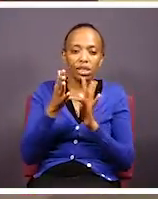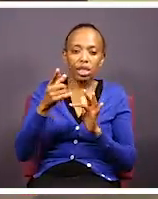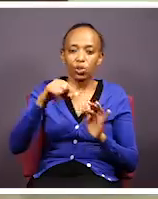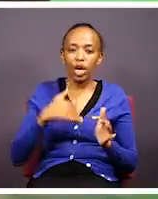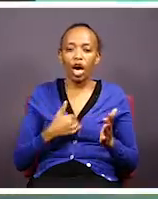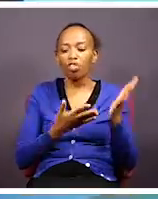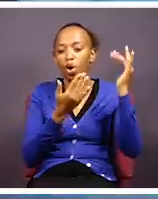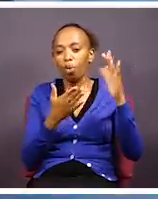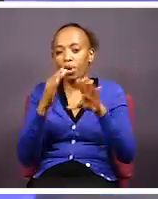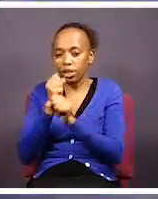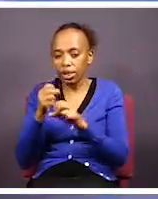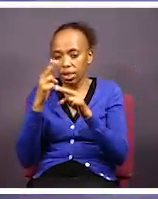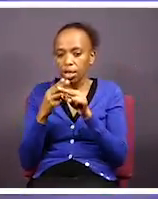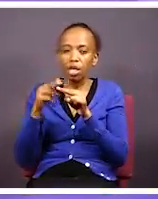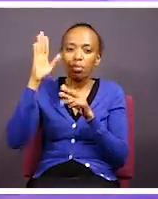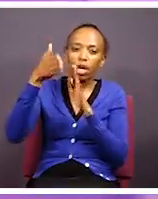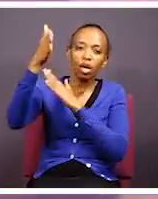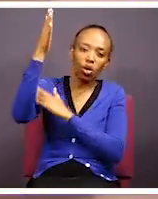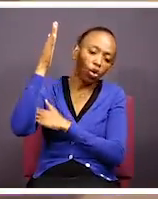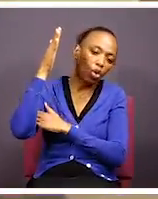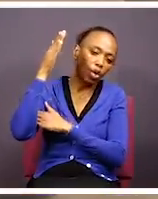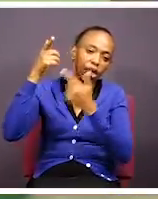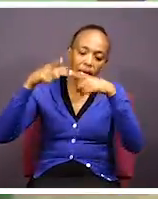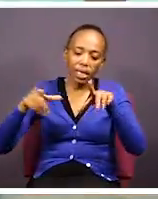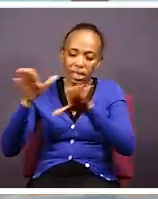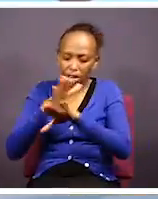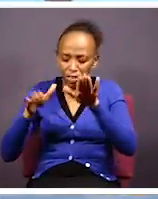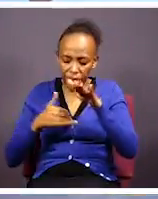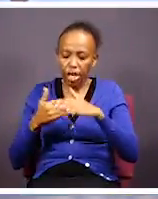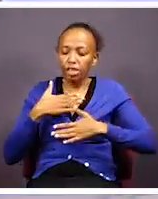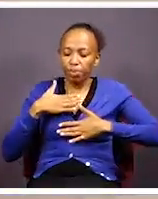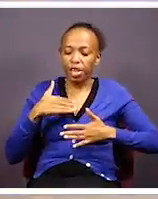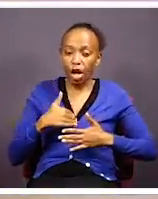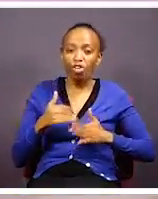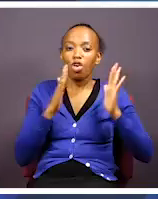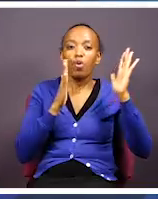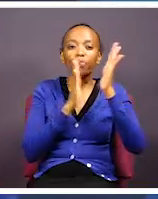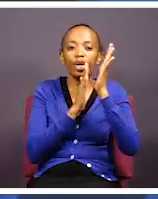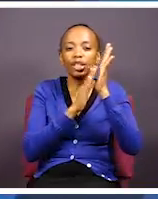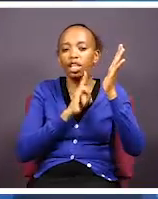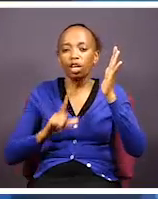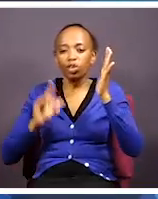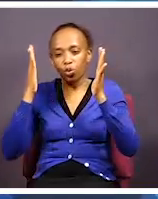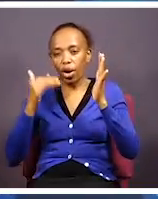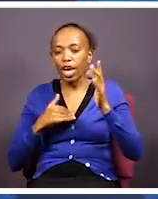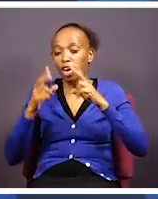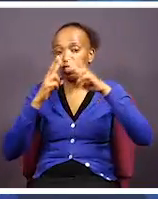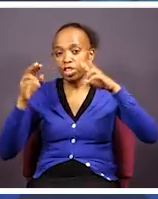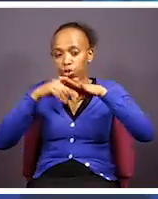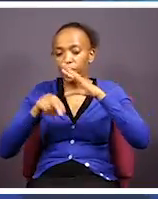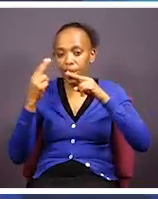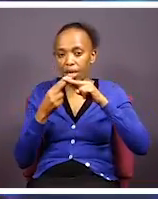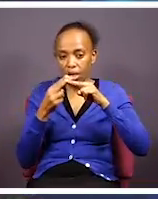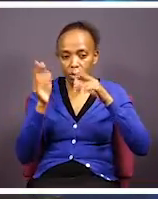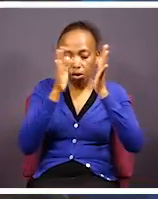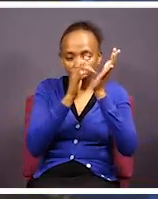put our hope and trust in your name oh god let everything that has spread praise the lord cause indeed there is victory in the name